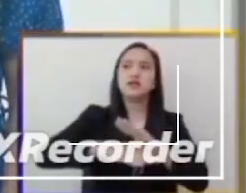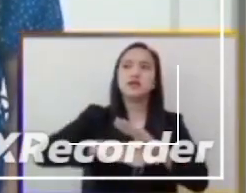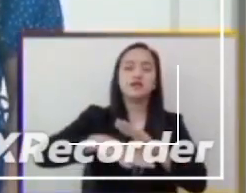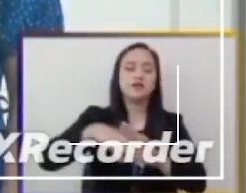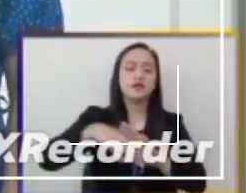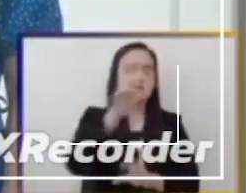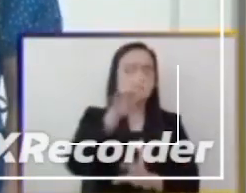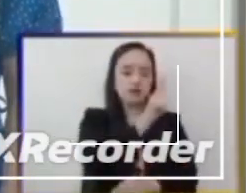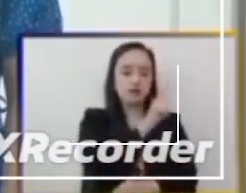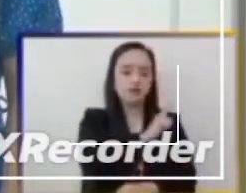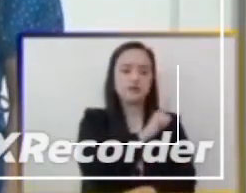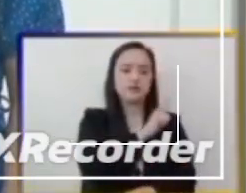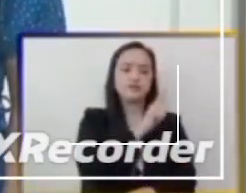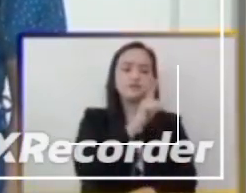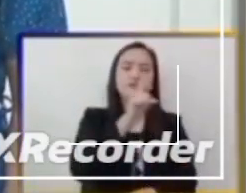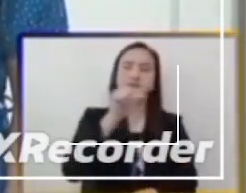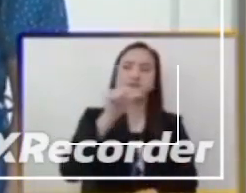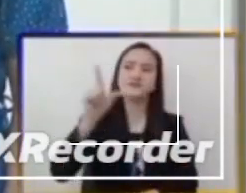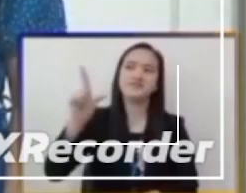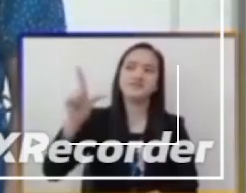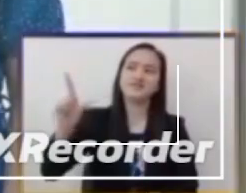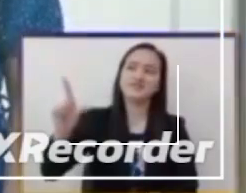My hope is in the